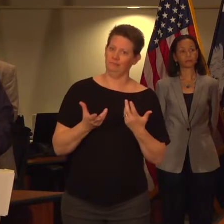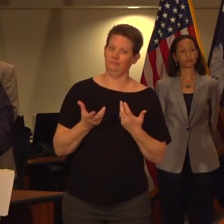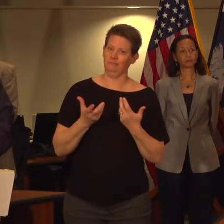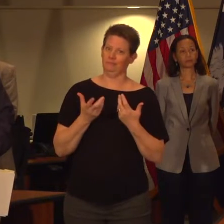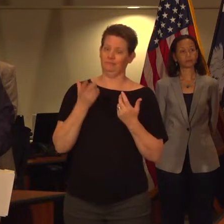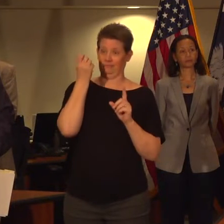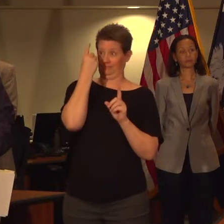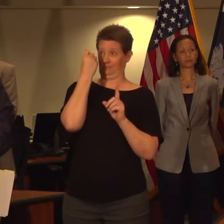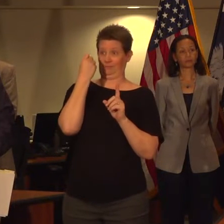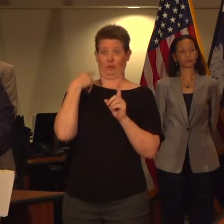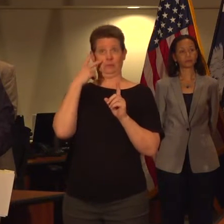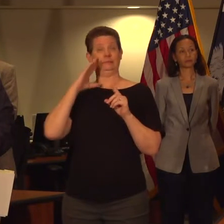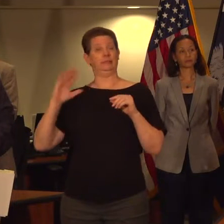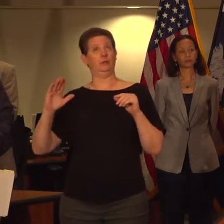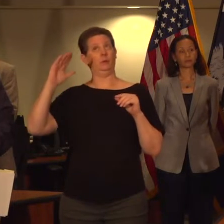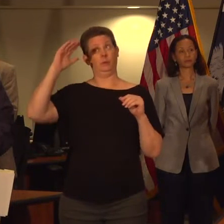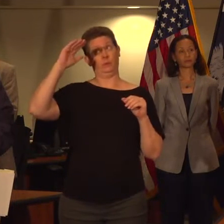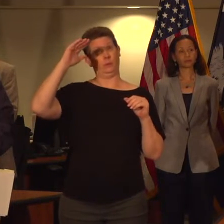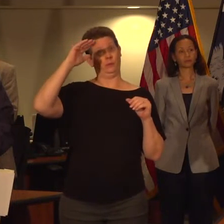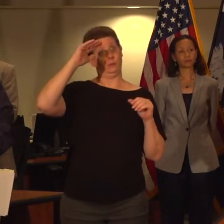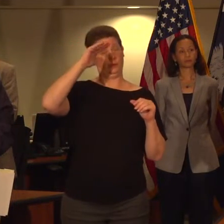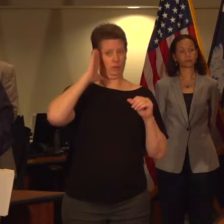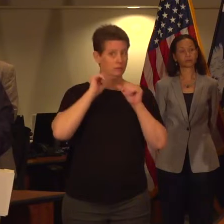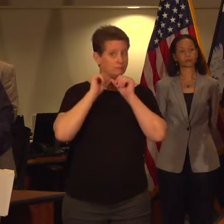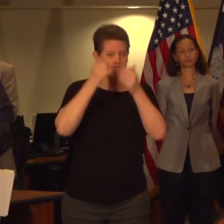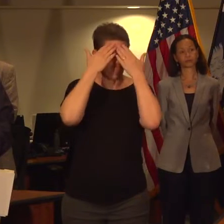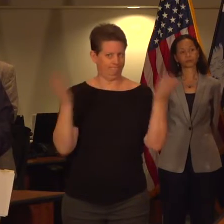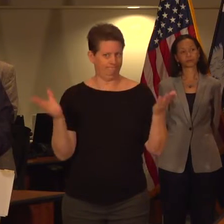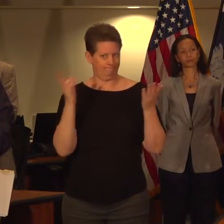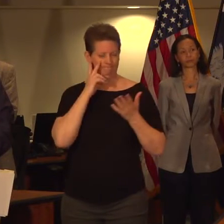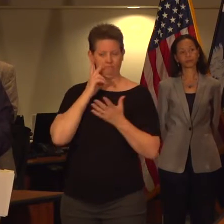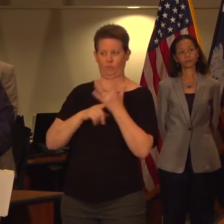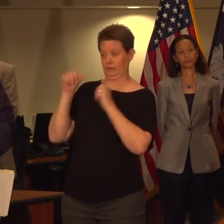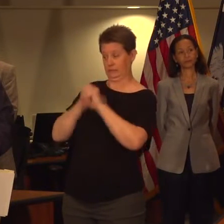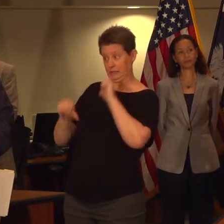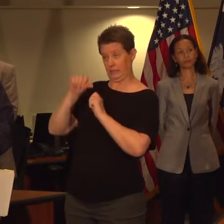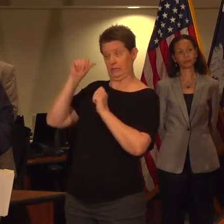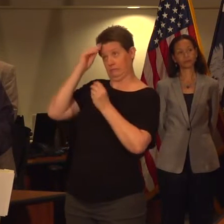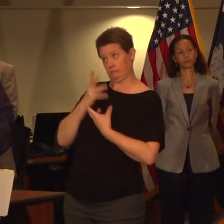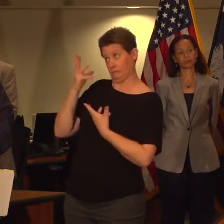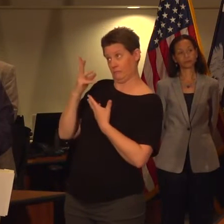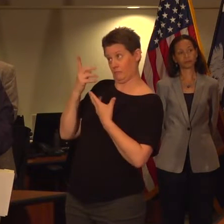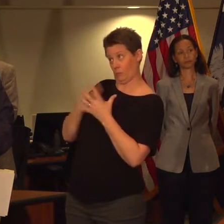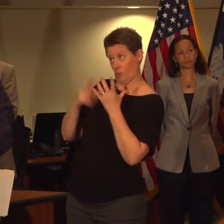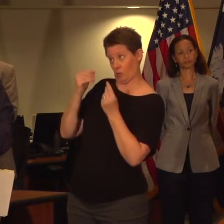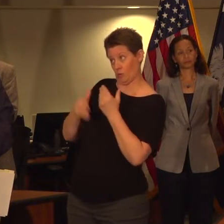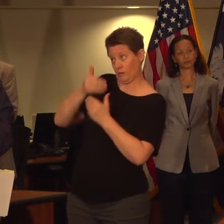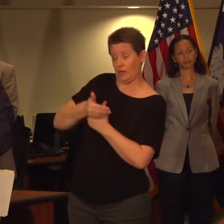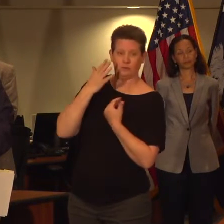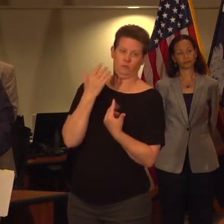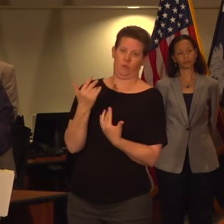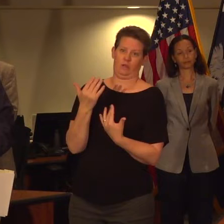way these various trends are going and which way the evidence and science will dictate that we can take more steps. But